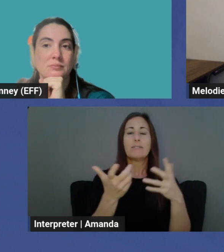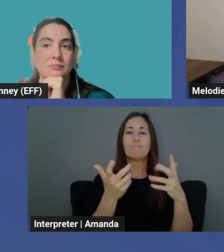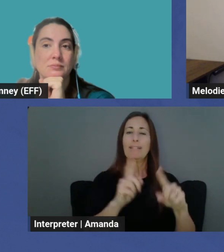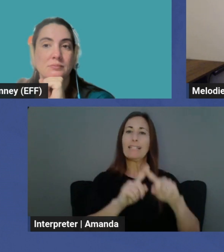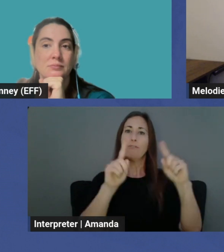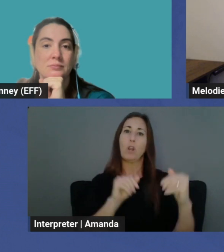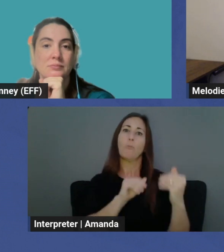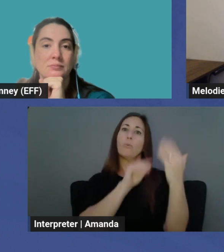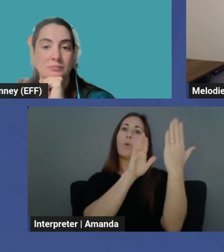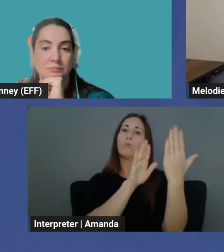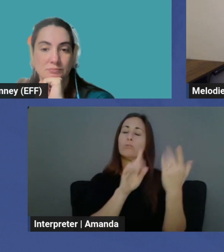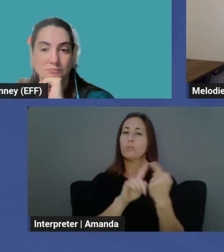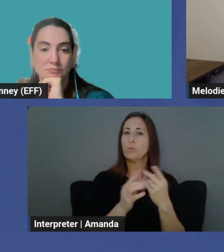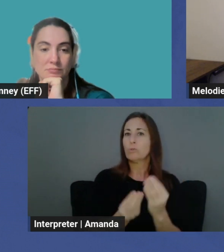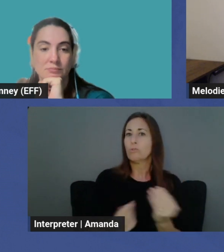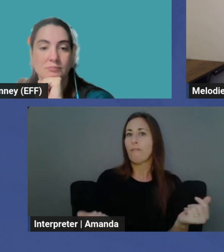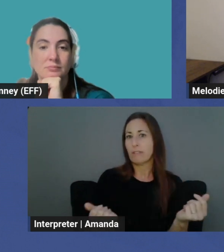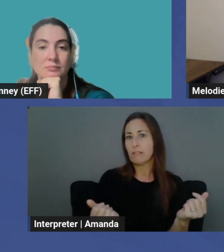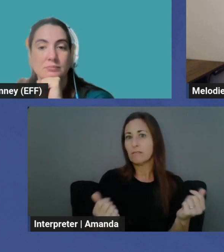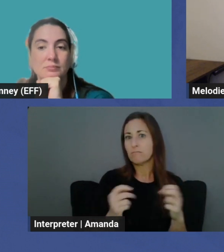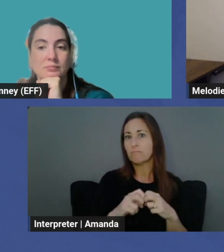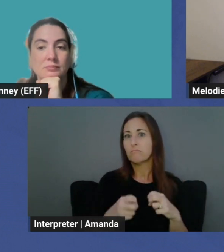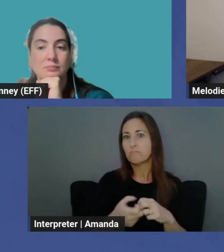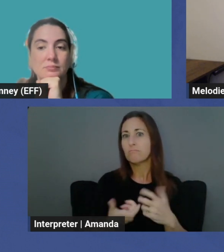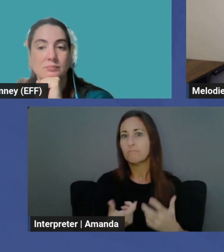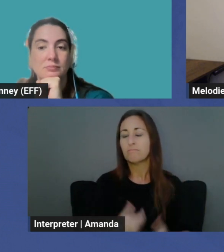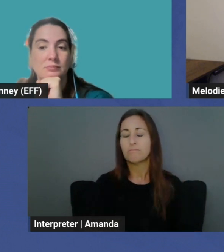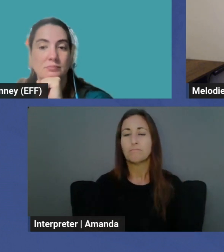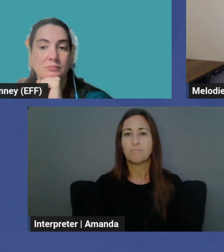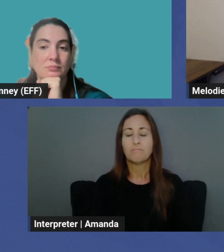the issues. And so I think for